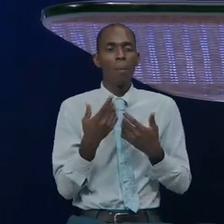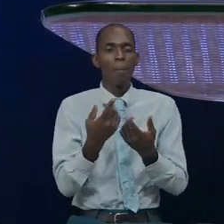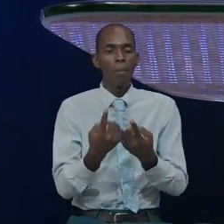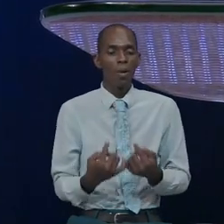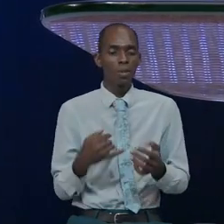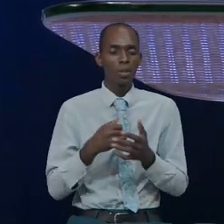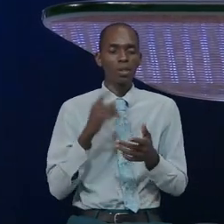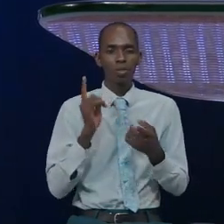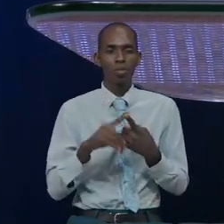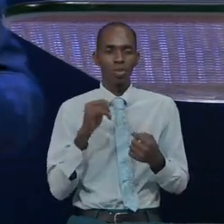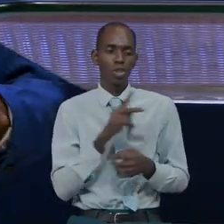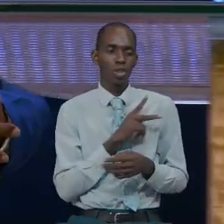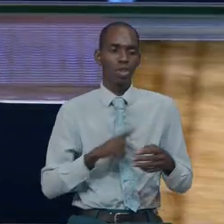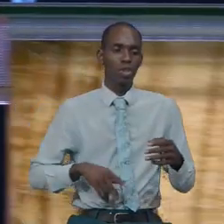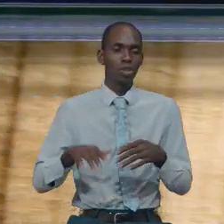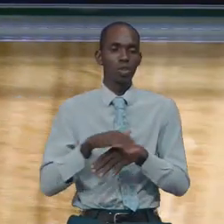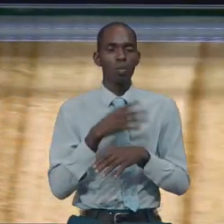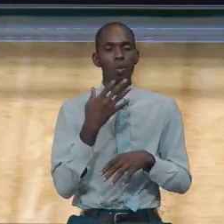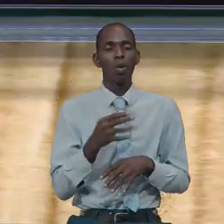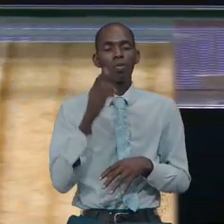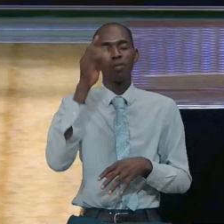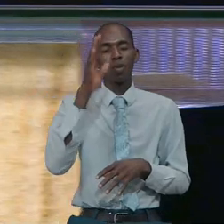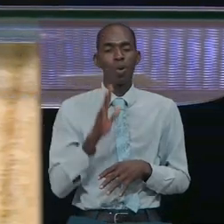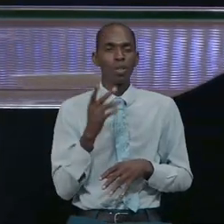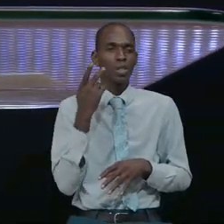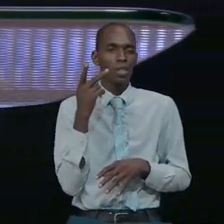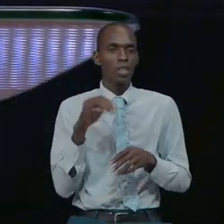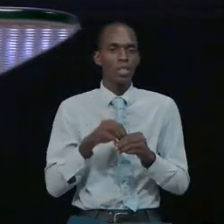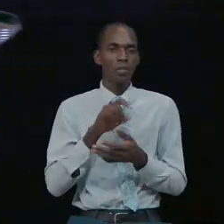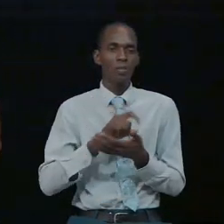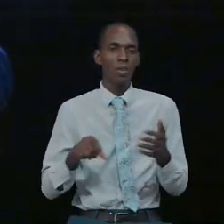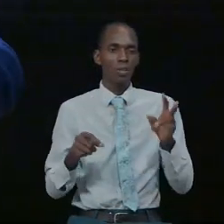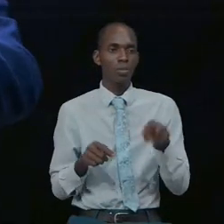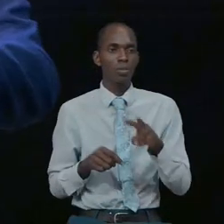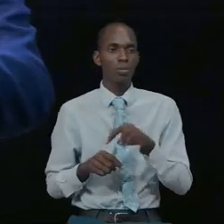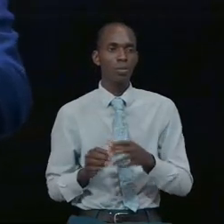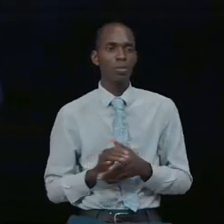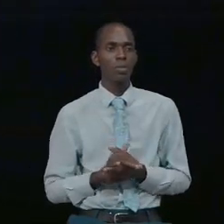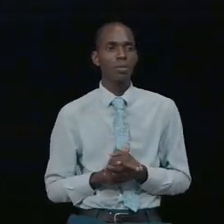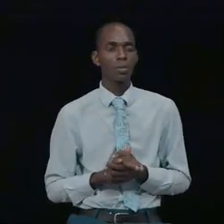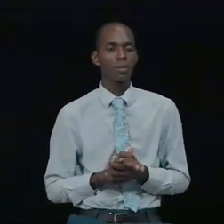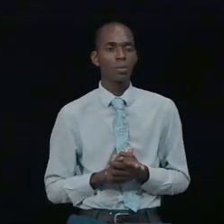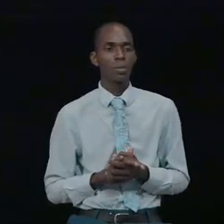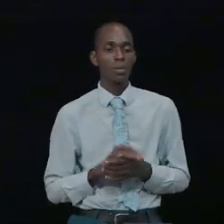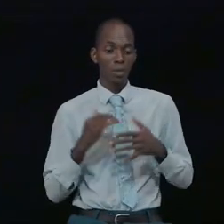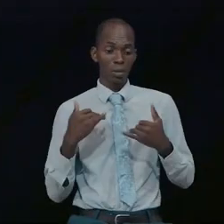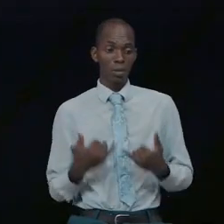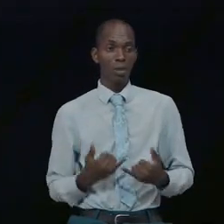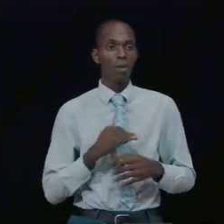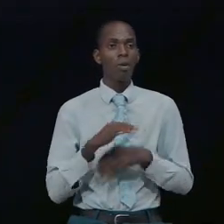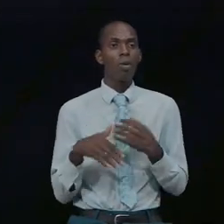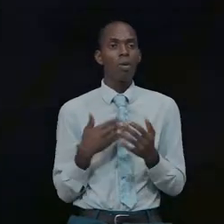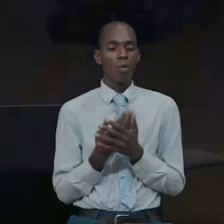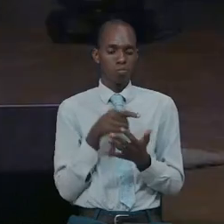the kingdom of God. Verse 22. In verse 22, it says, now all this